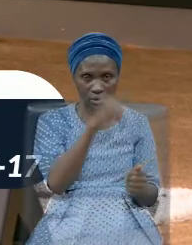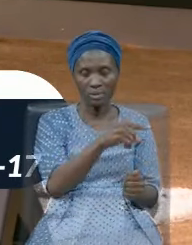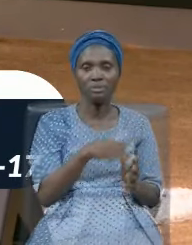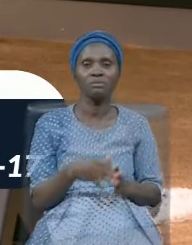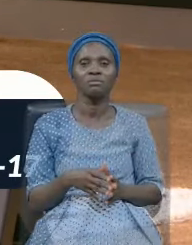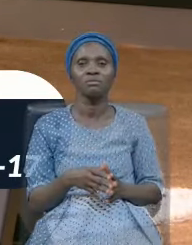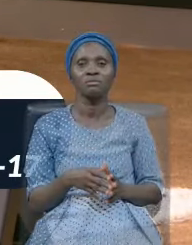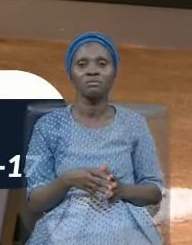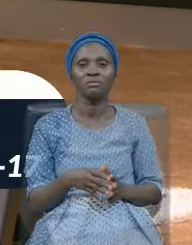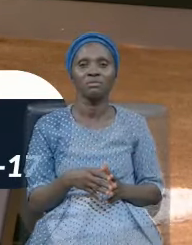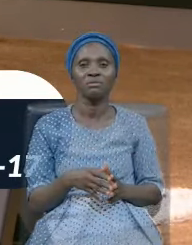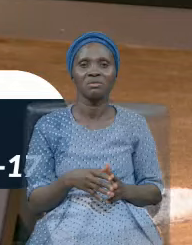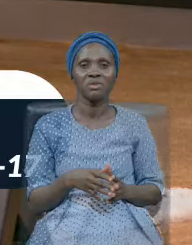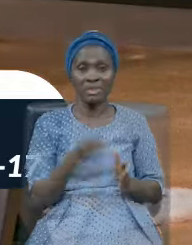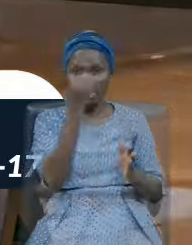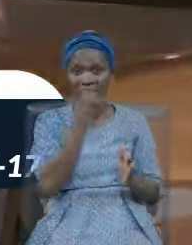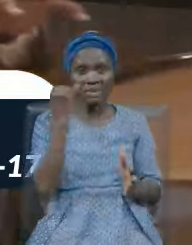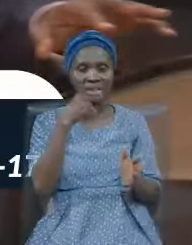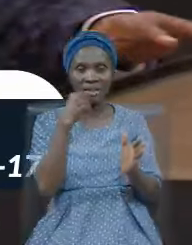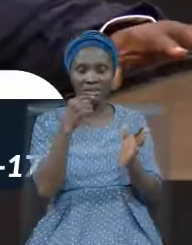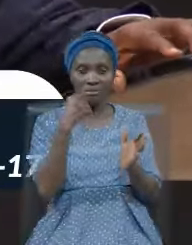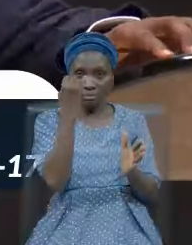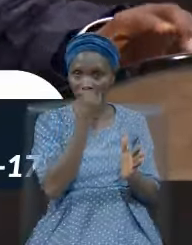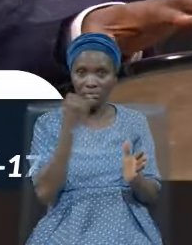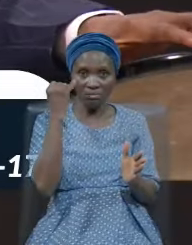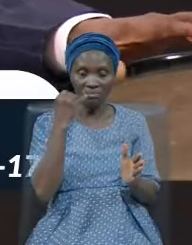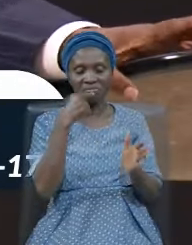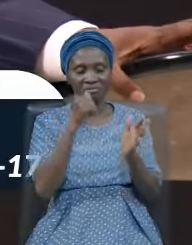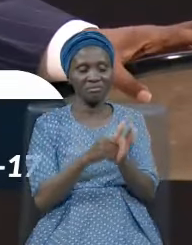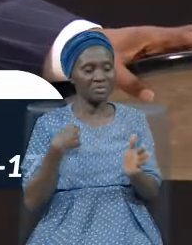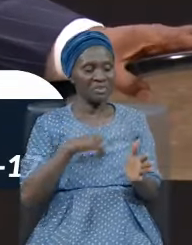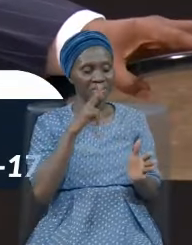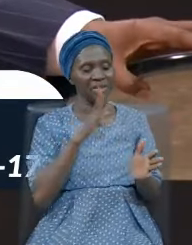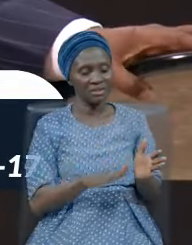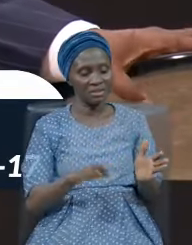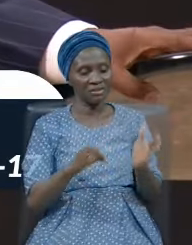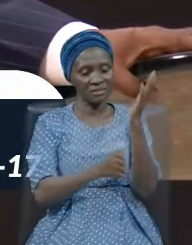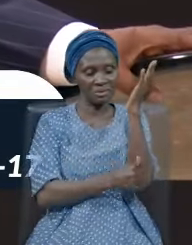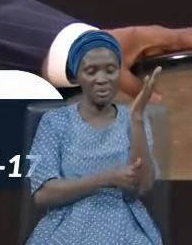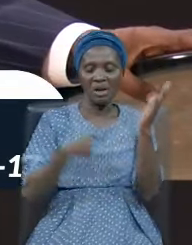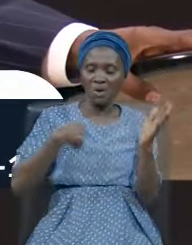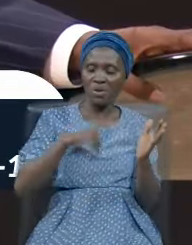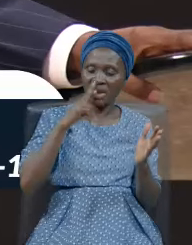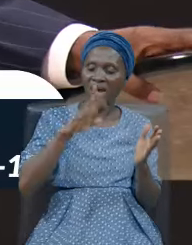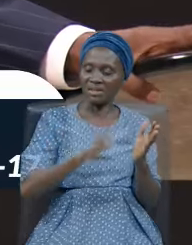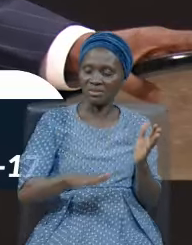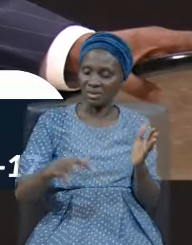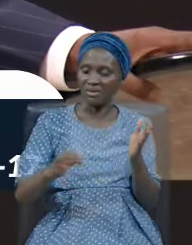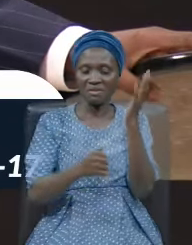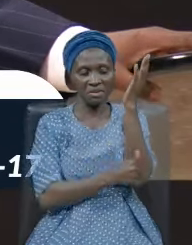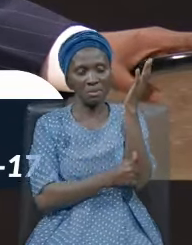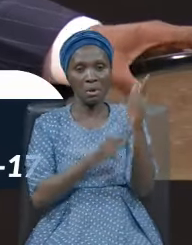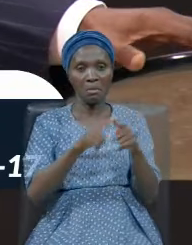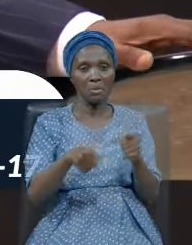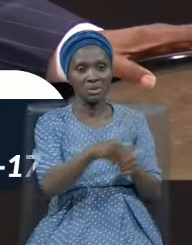children of Abraham, we're children of Abraham, but they cast off the doctrine, the teaching, the law of God. Look at